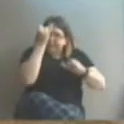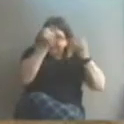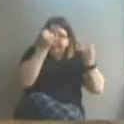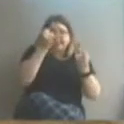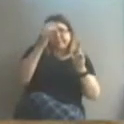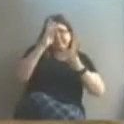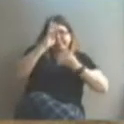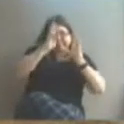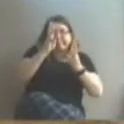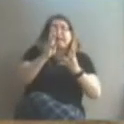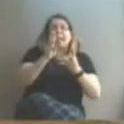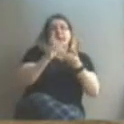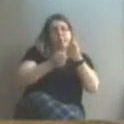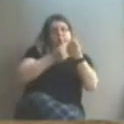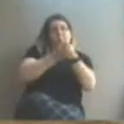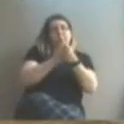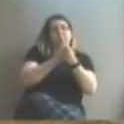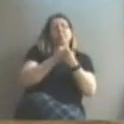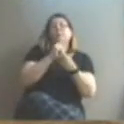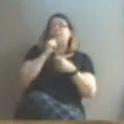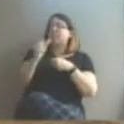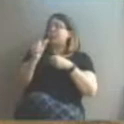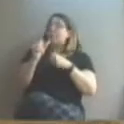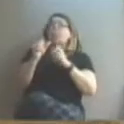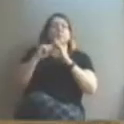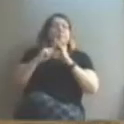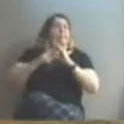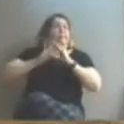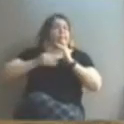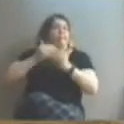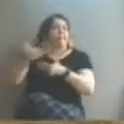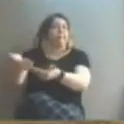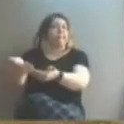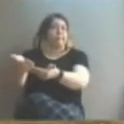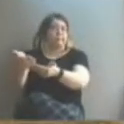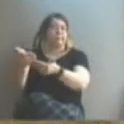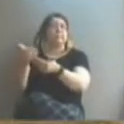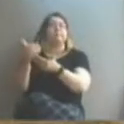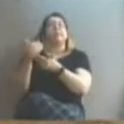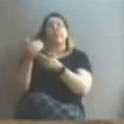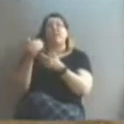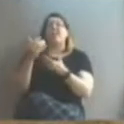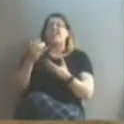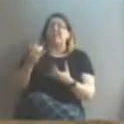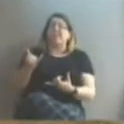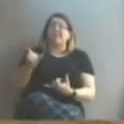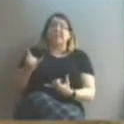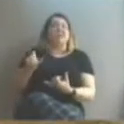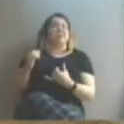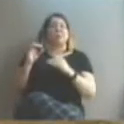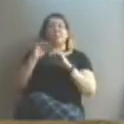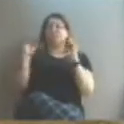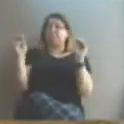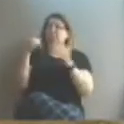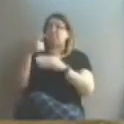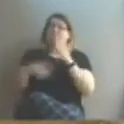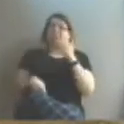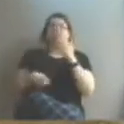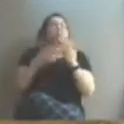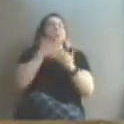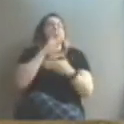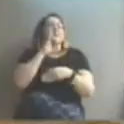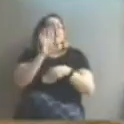stand behind them when they do? I ask that you not send us down this path with questionable bedfellows, even if it's currently at zero cost to the district. Thank you for your